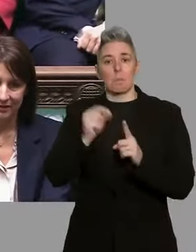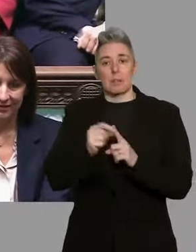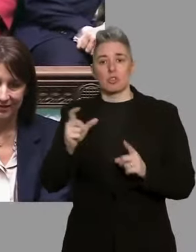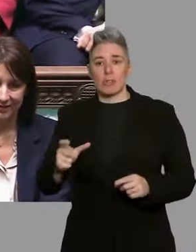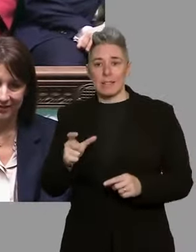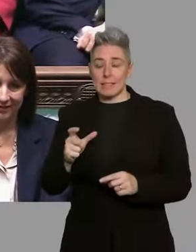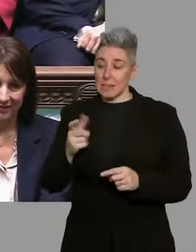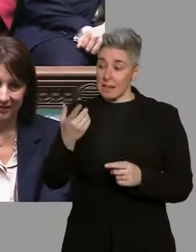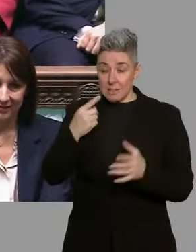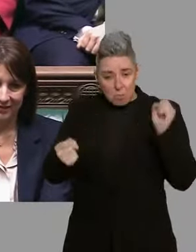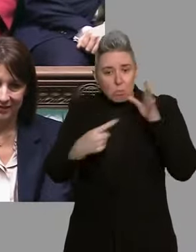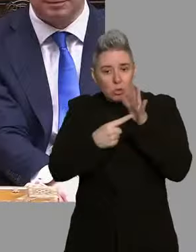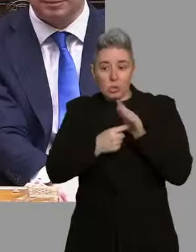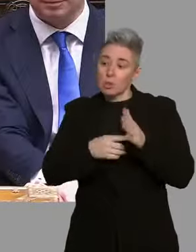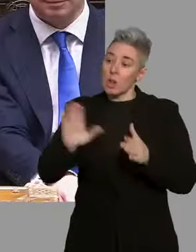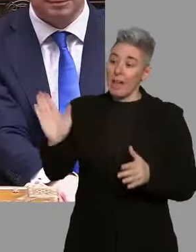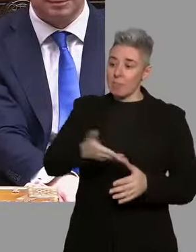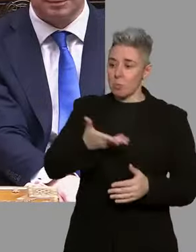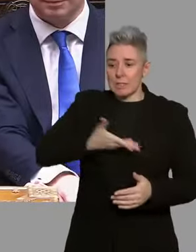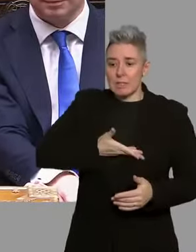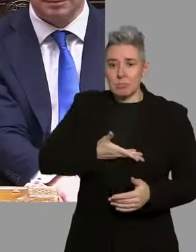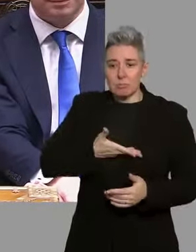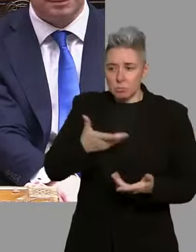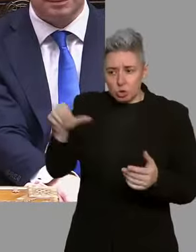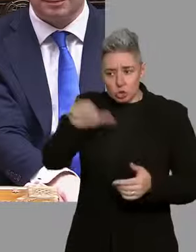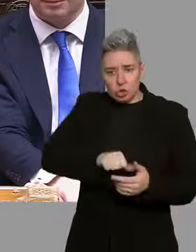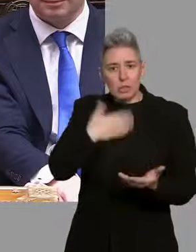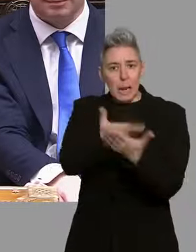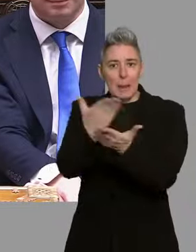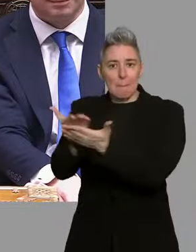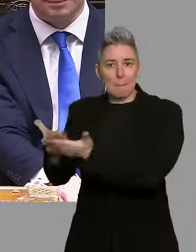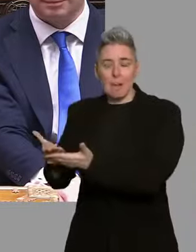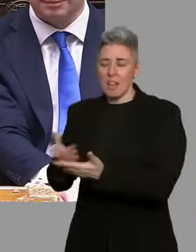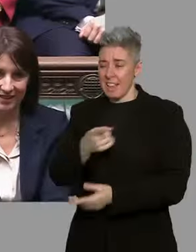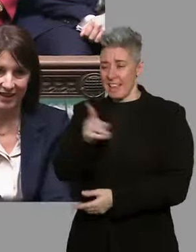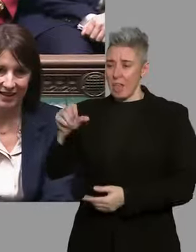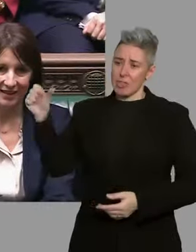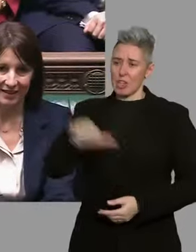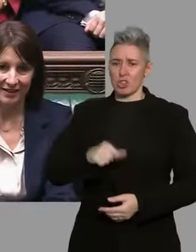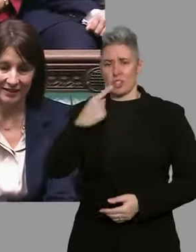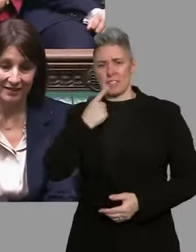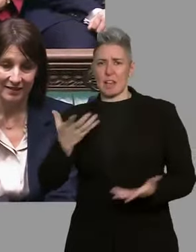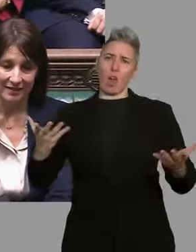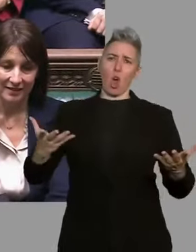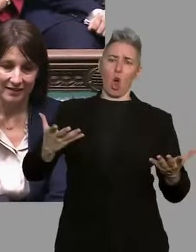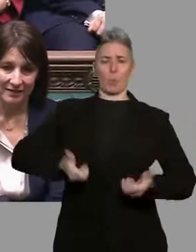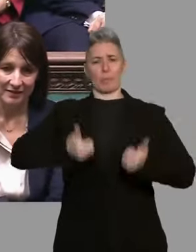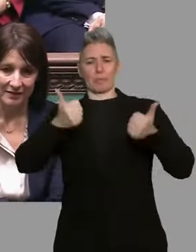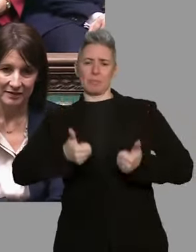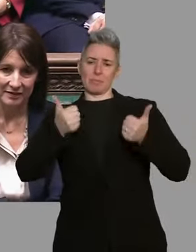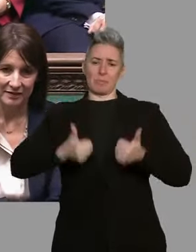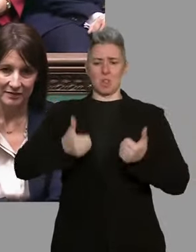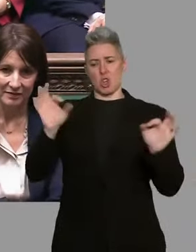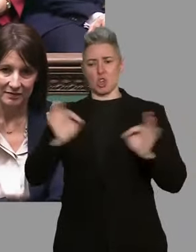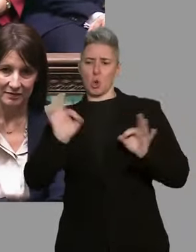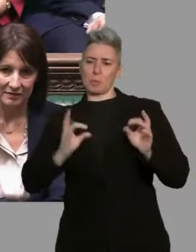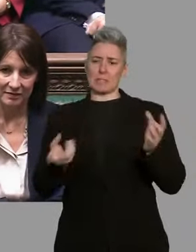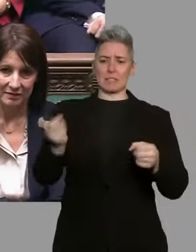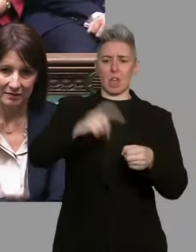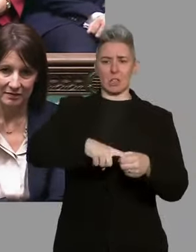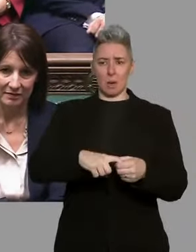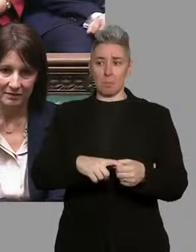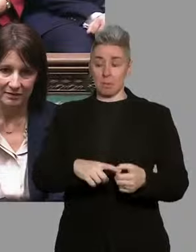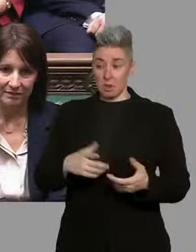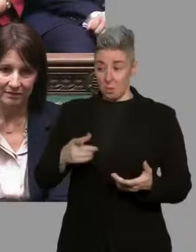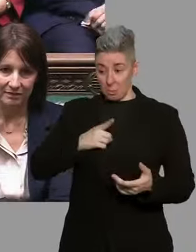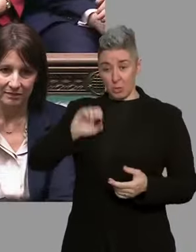victory the record of their government that people haven't signed up. We're the ones with the campaign. They should be supporting it. But because of the